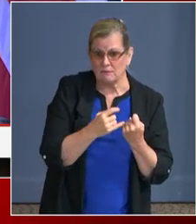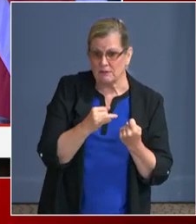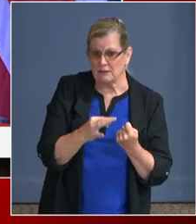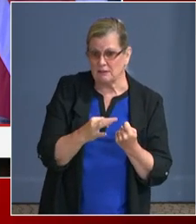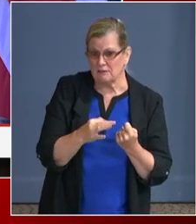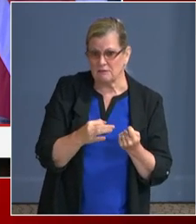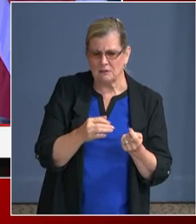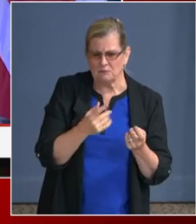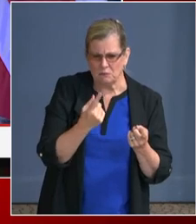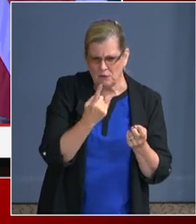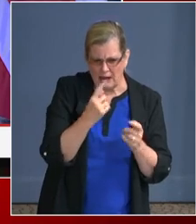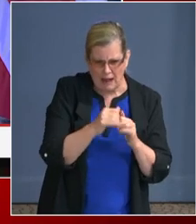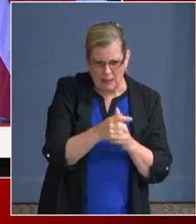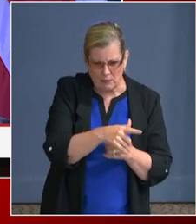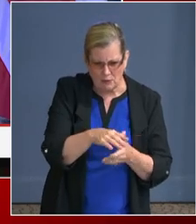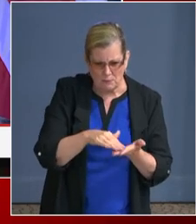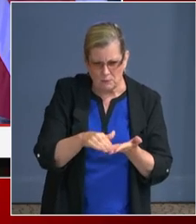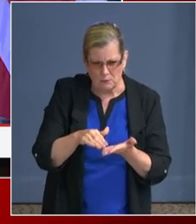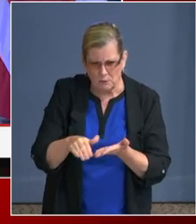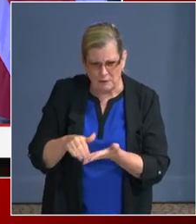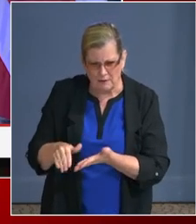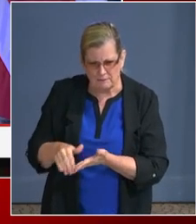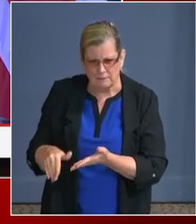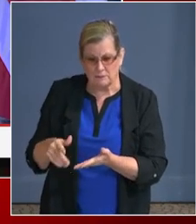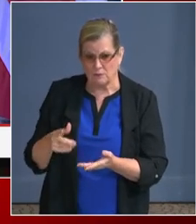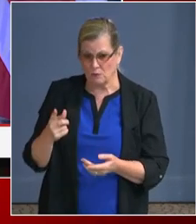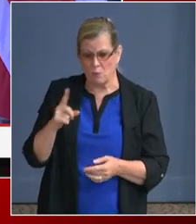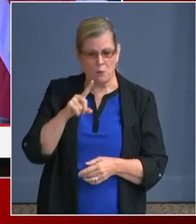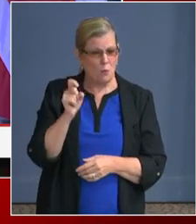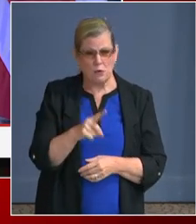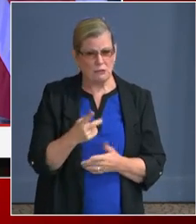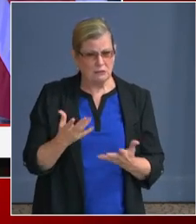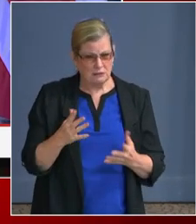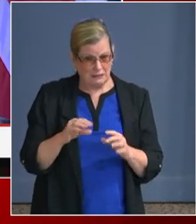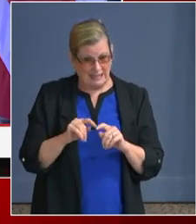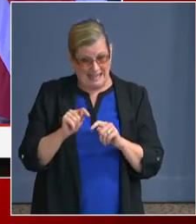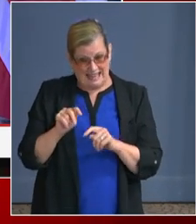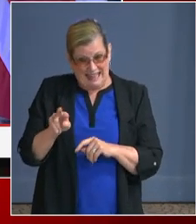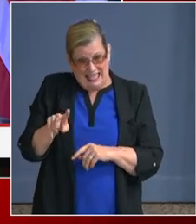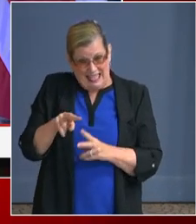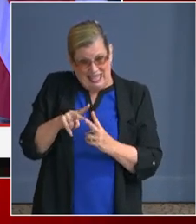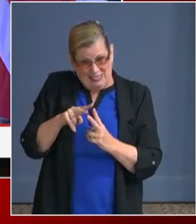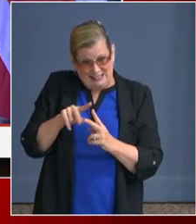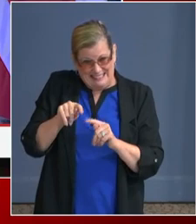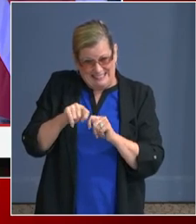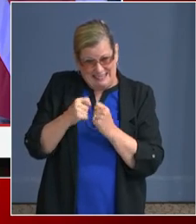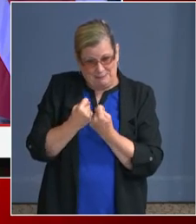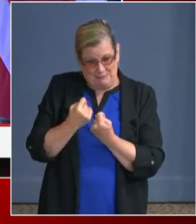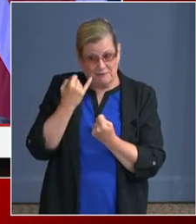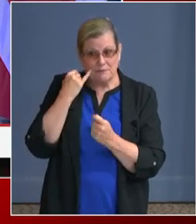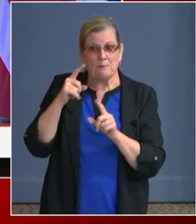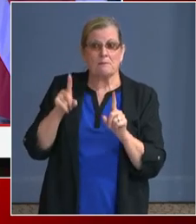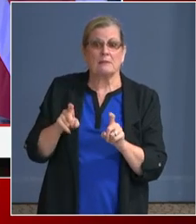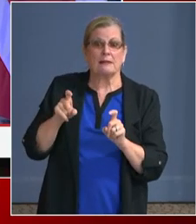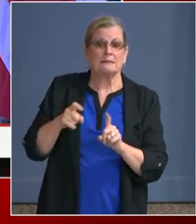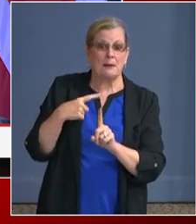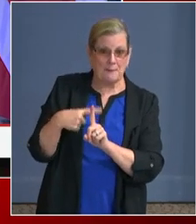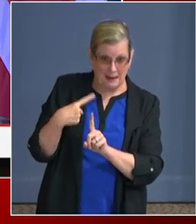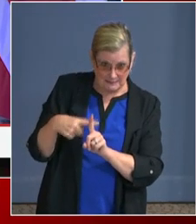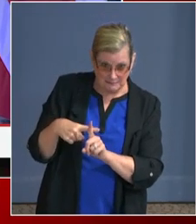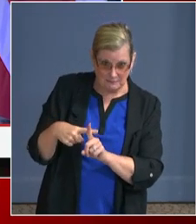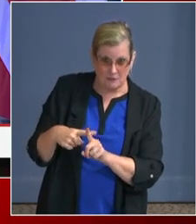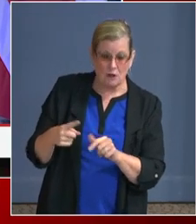And I'm just wondering, I guess my real question would be, have either of the teams reported any positive tests? So to your last question